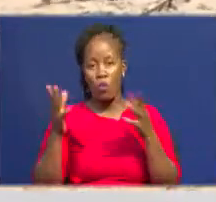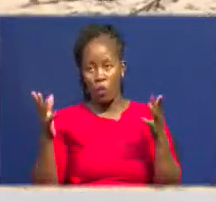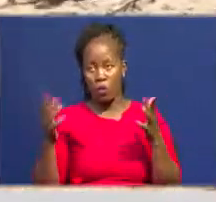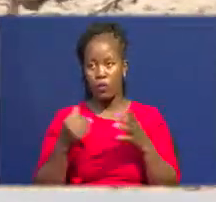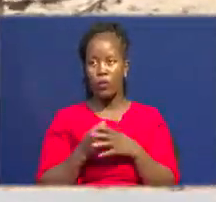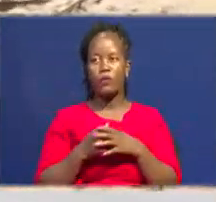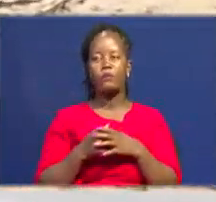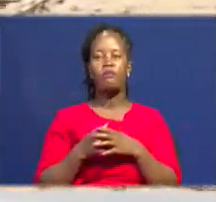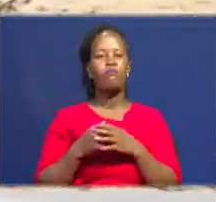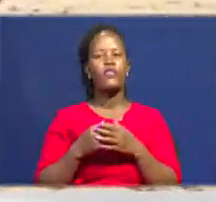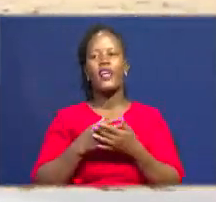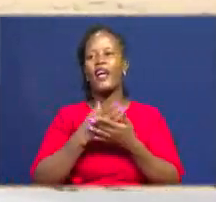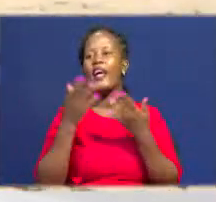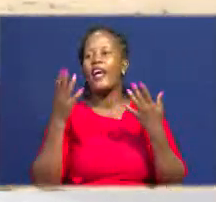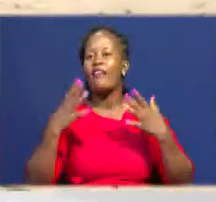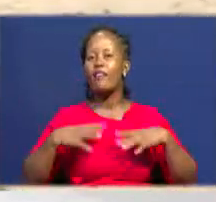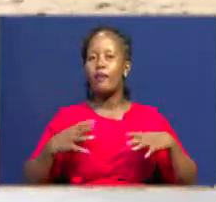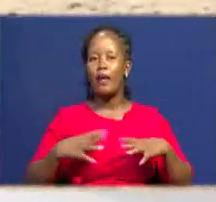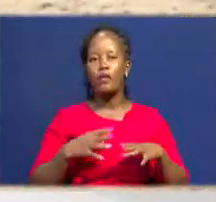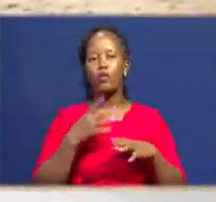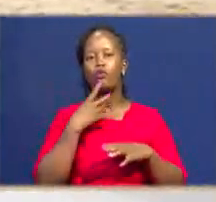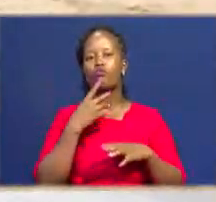end of, everyone talks about